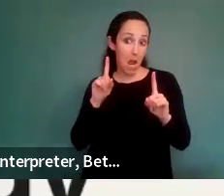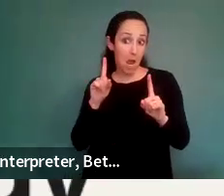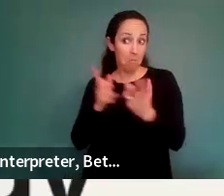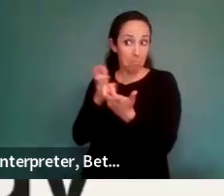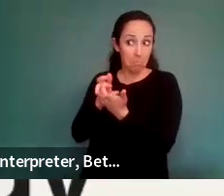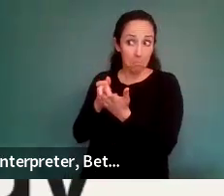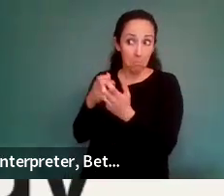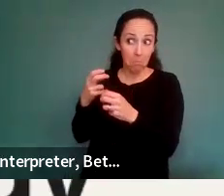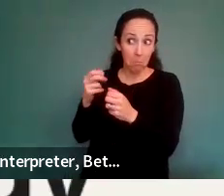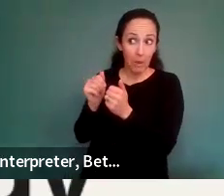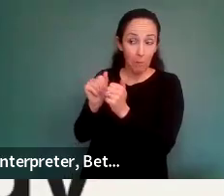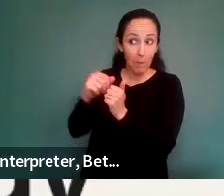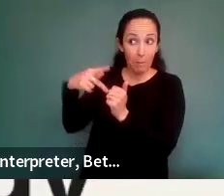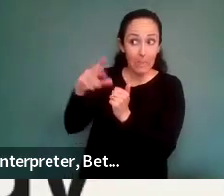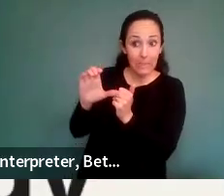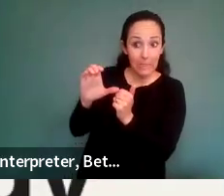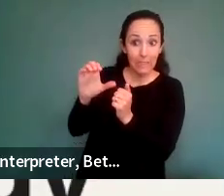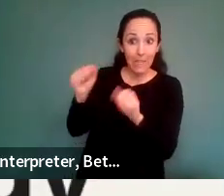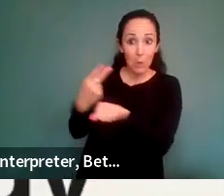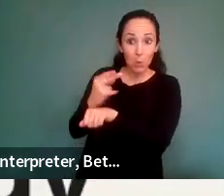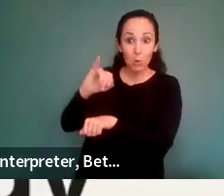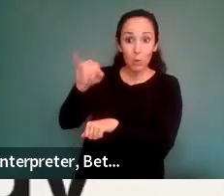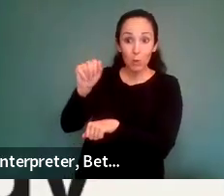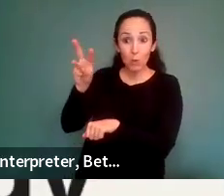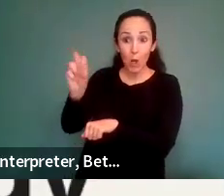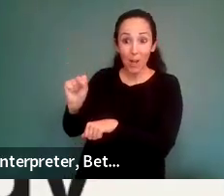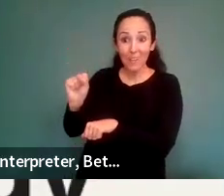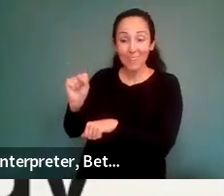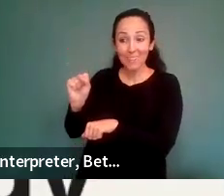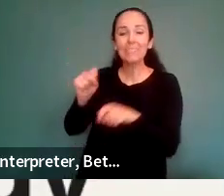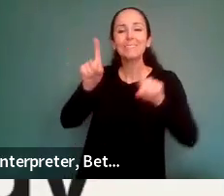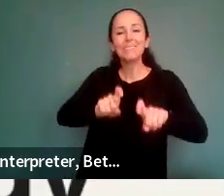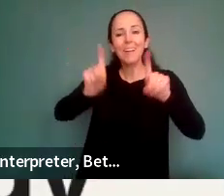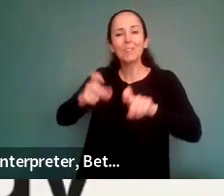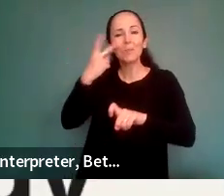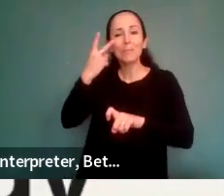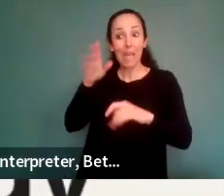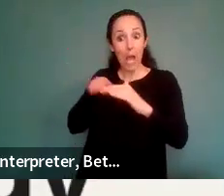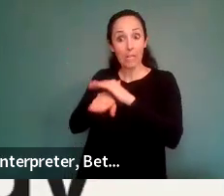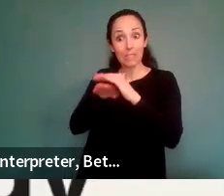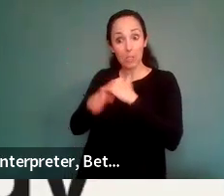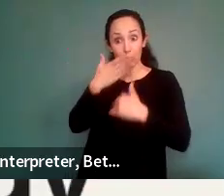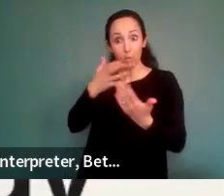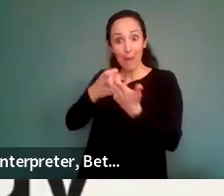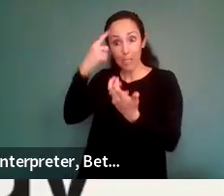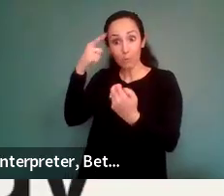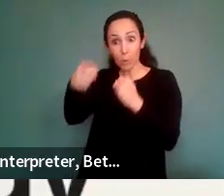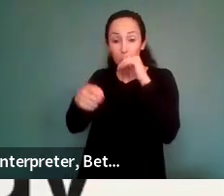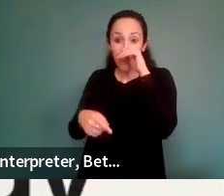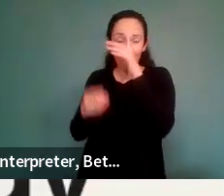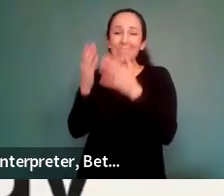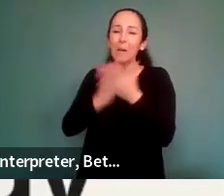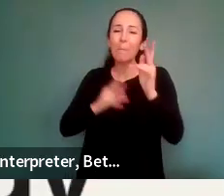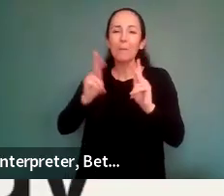accessible to me and also clients that I work with that have non-functional vision or may